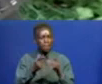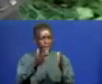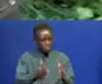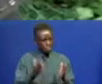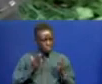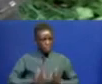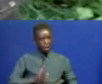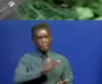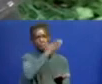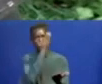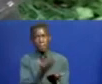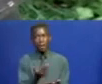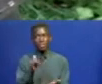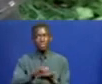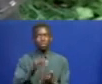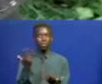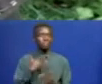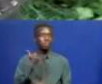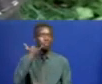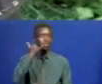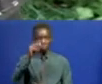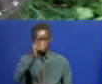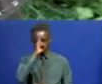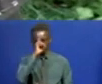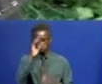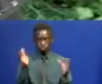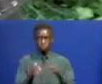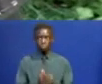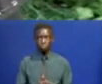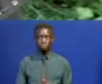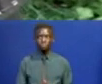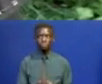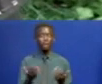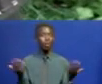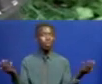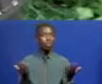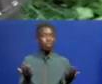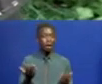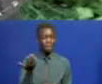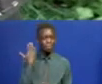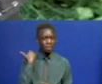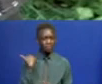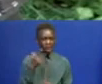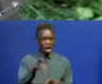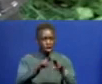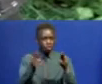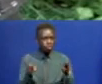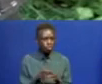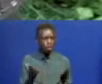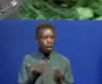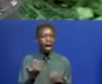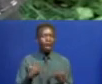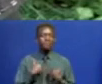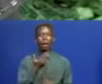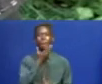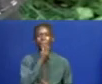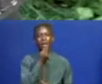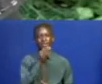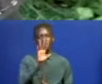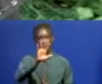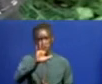And in the suspected room where she was, there were five gentlemen whom were picked and they are in custody right